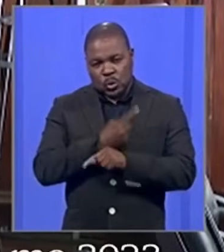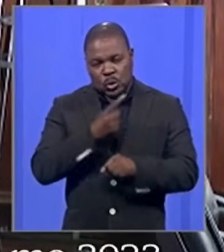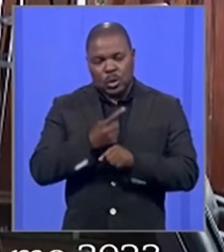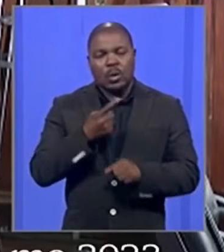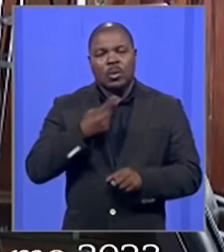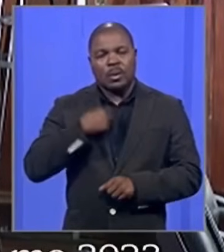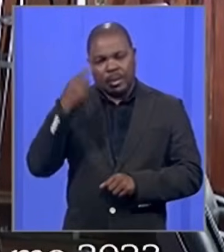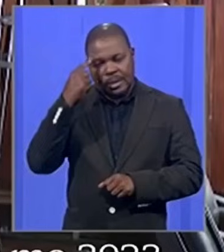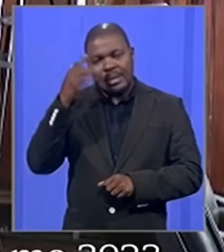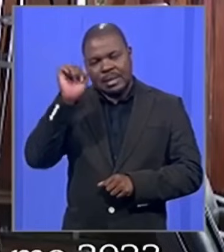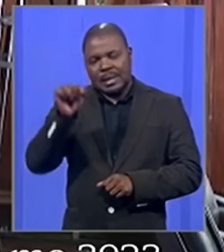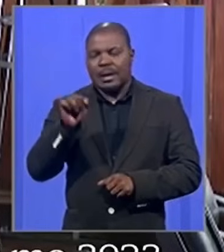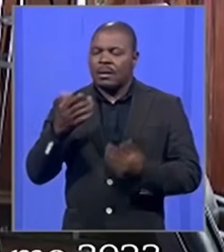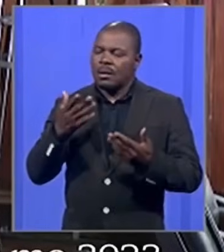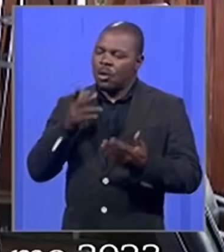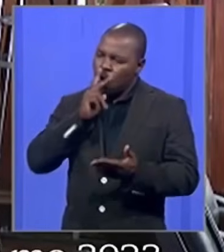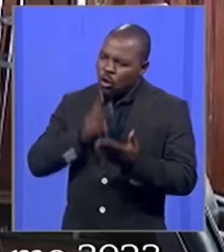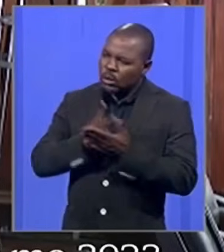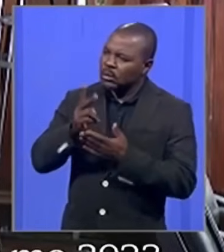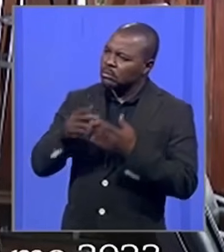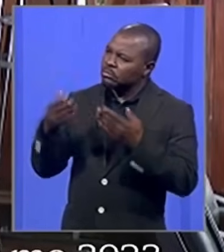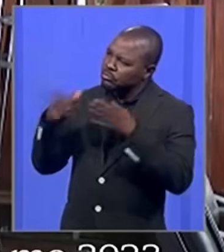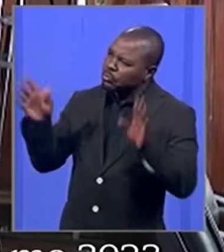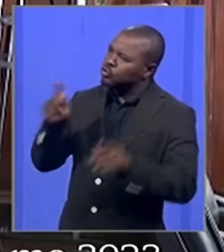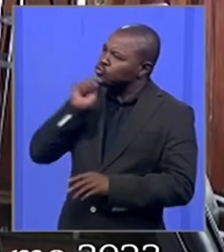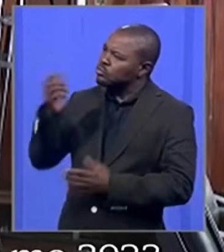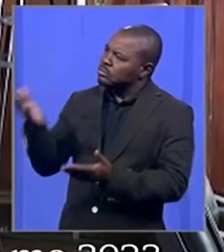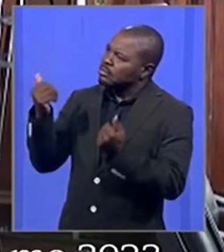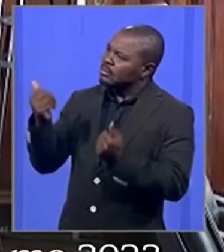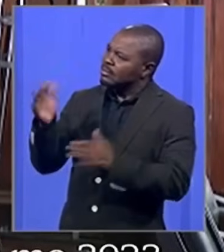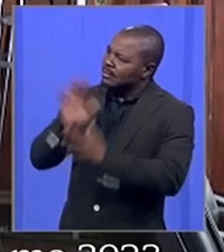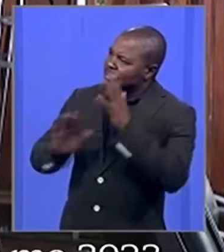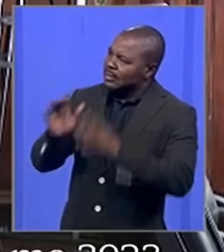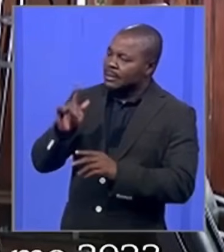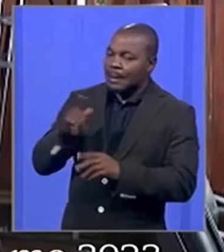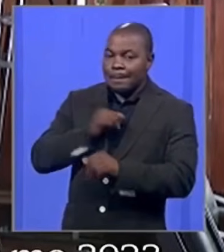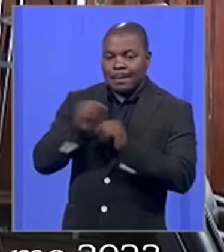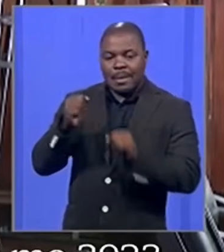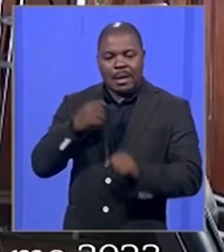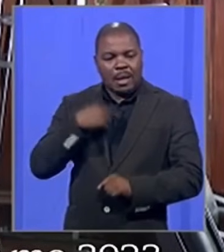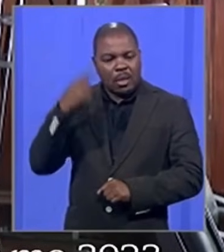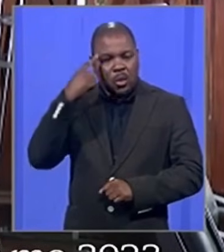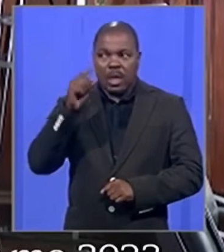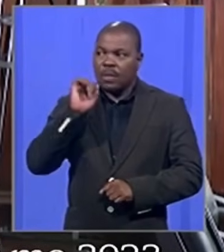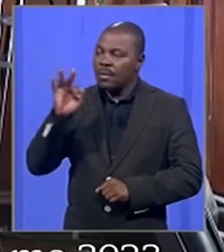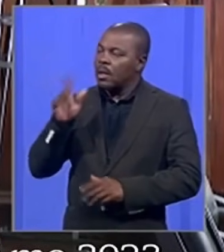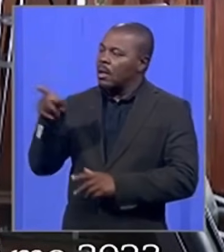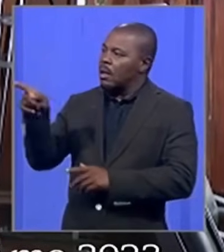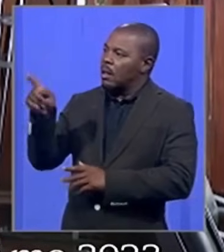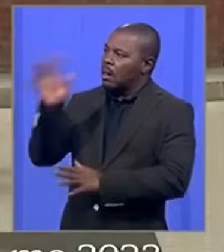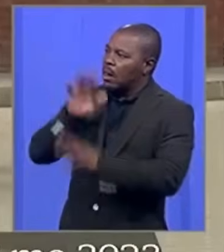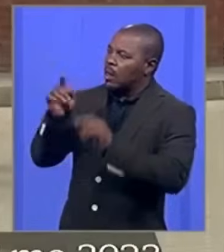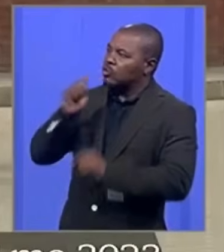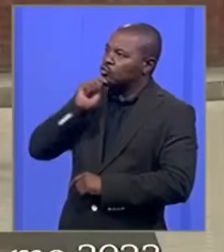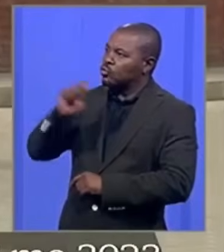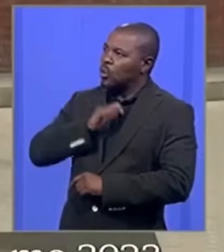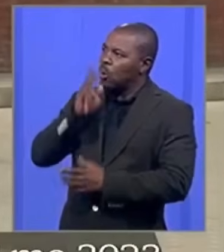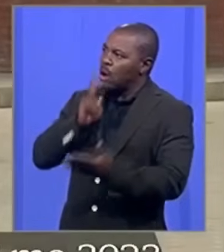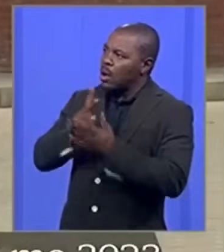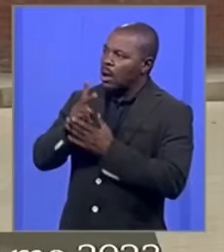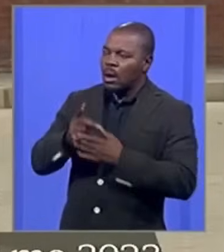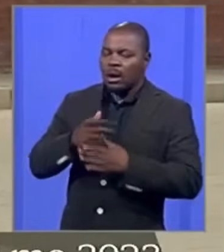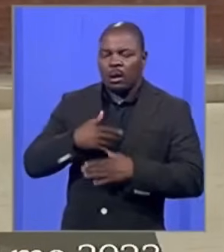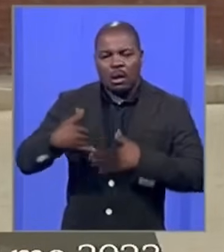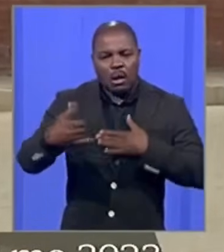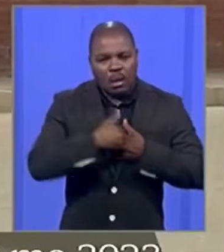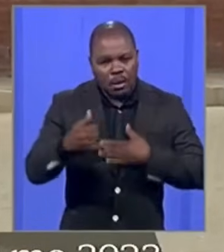nahana hore nnete ha etswe motho no sa nahane hore nnete ha etswa e tla o hlaba hape ka lerumo botjha. Lelapa le ne la